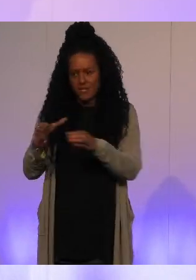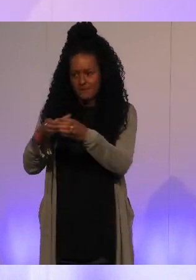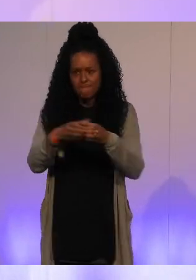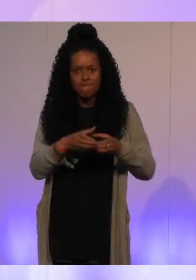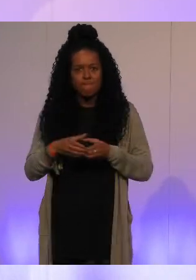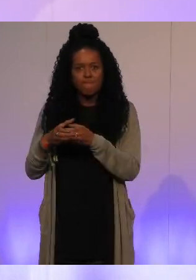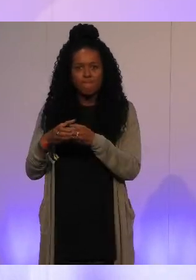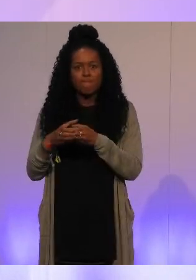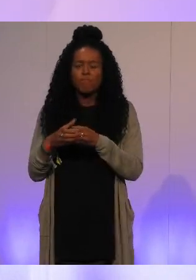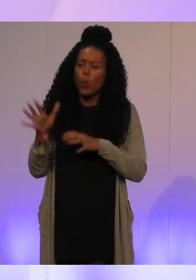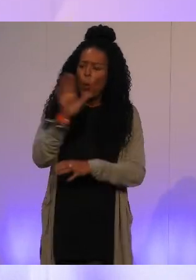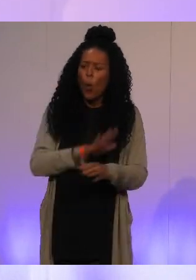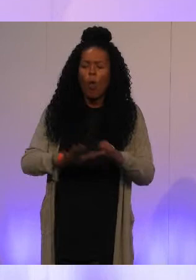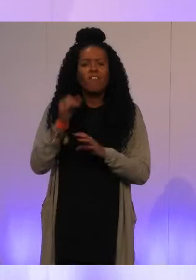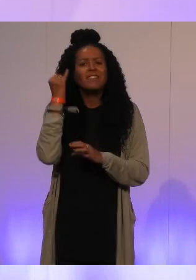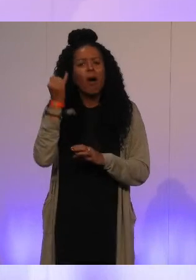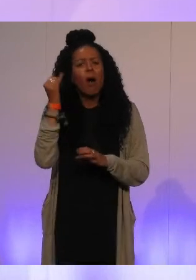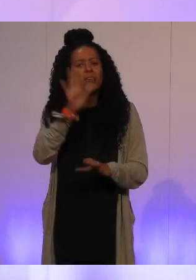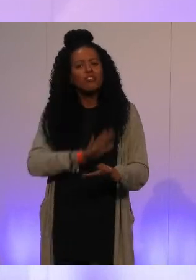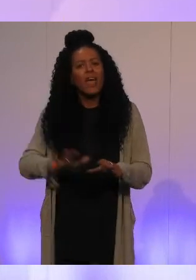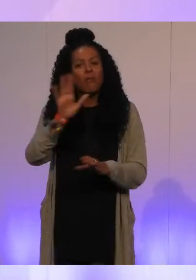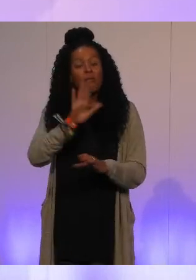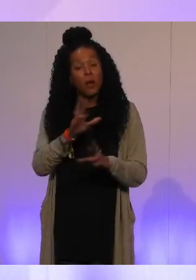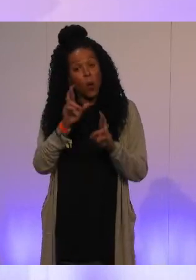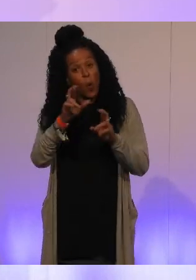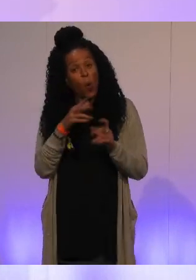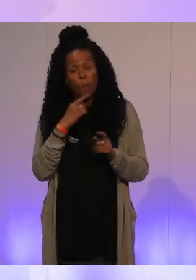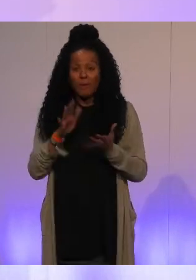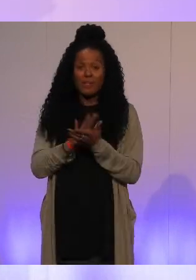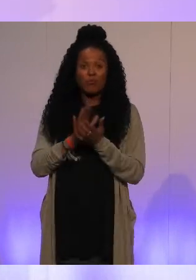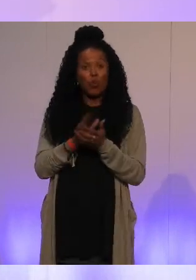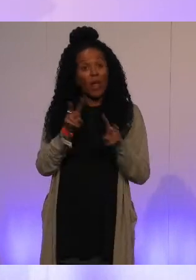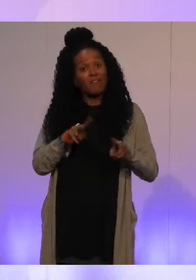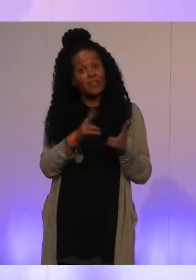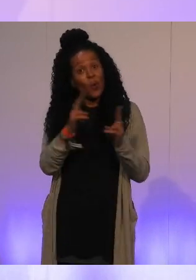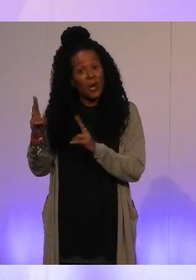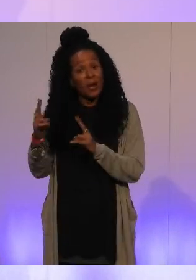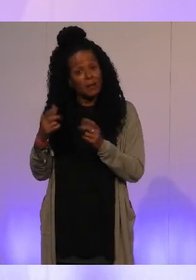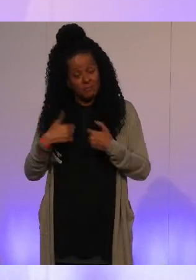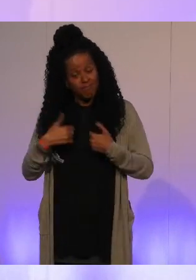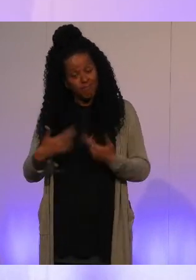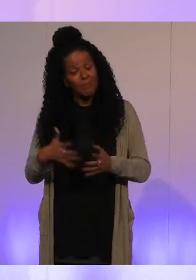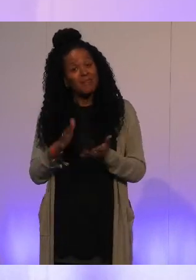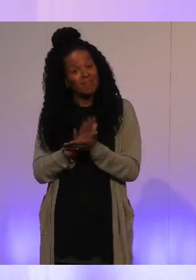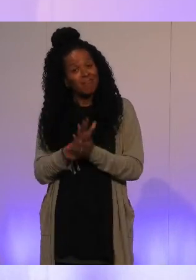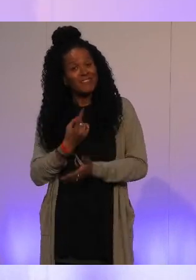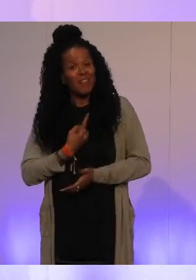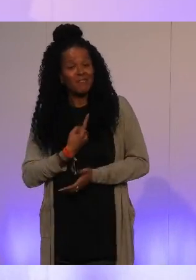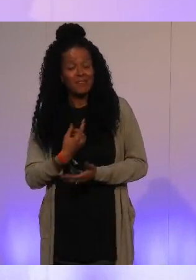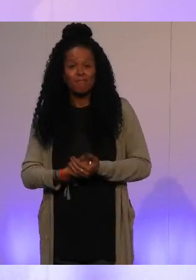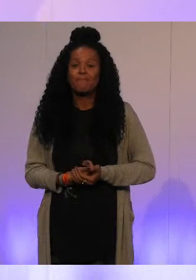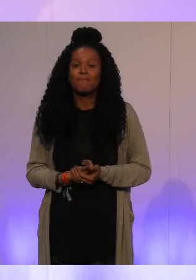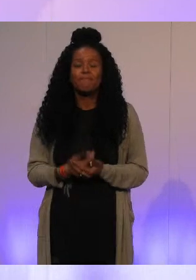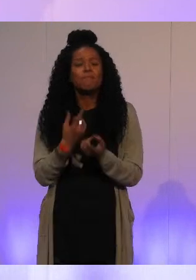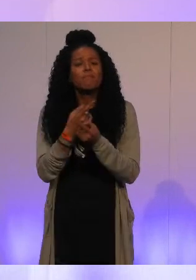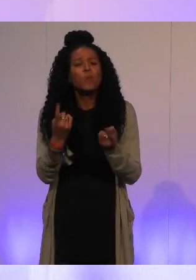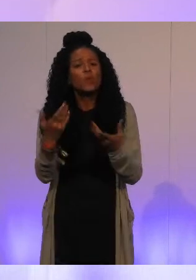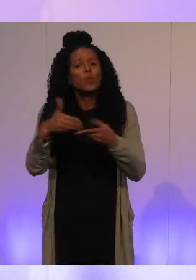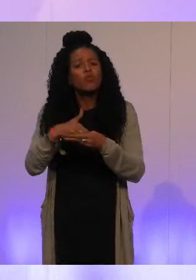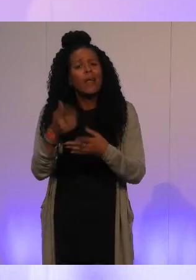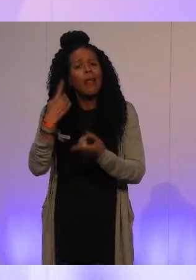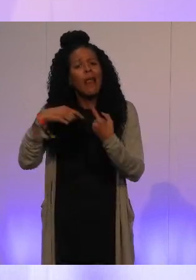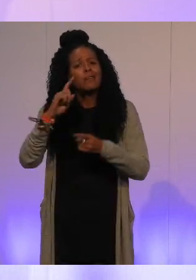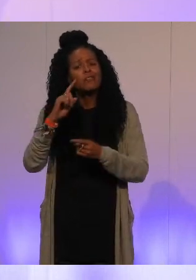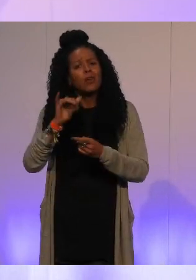all across Derbyshire. And I hope you will enjoy those clips as much as I have. For those of you who joined us last year, you